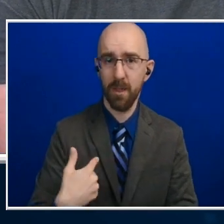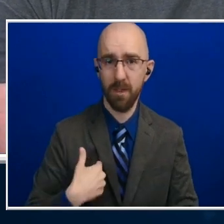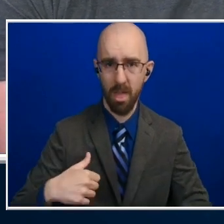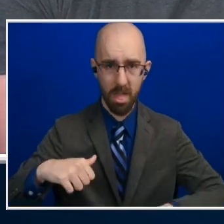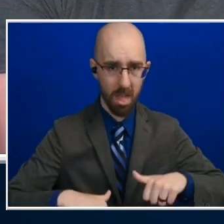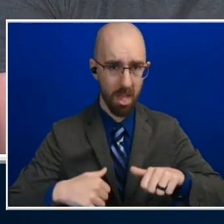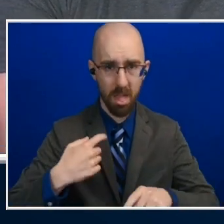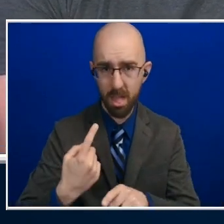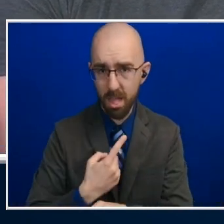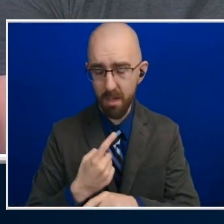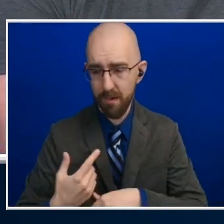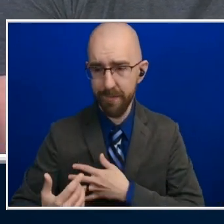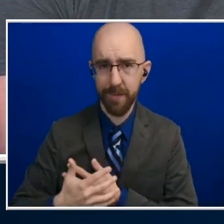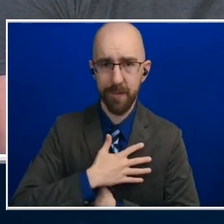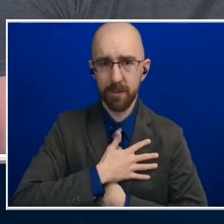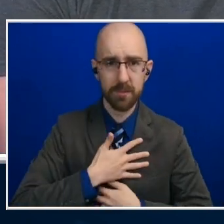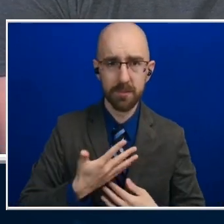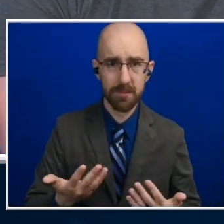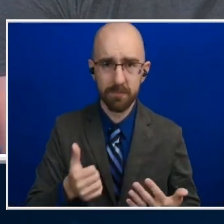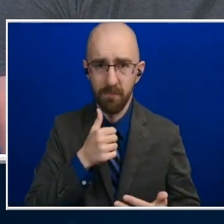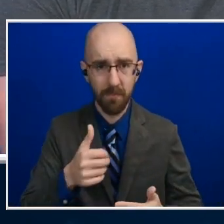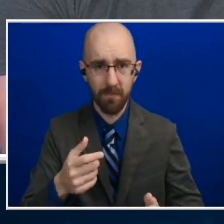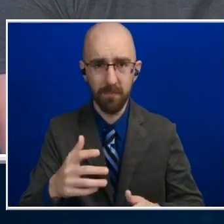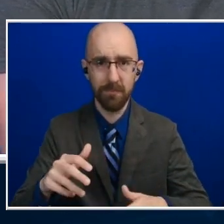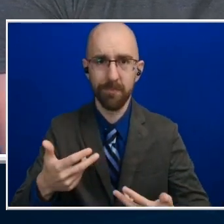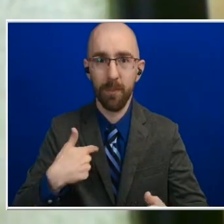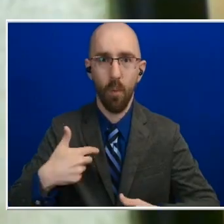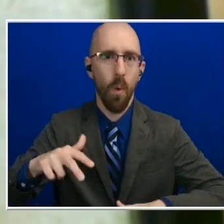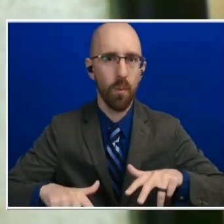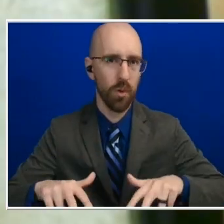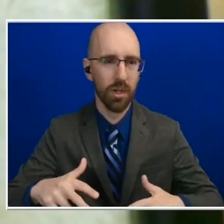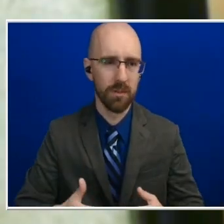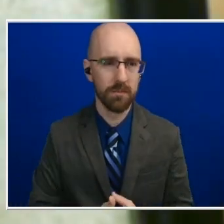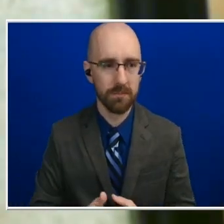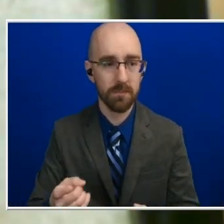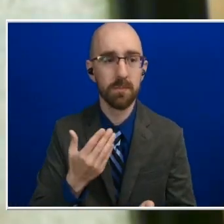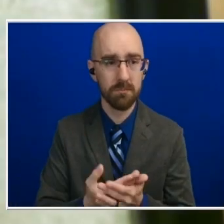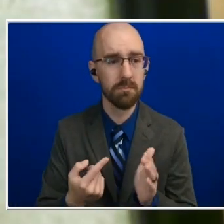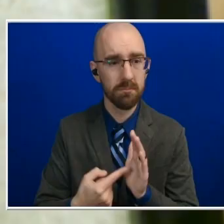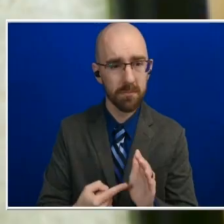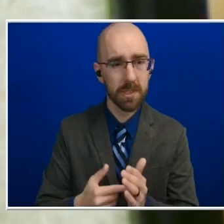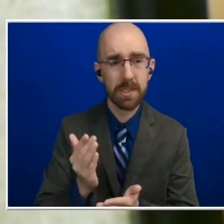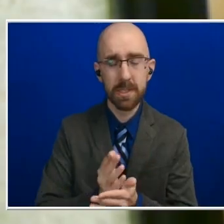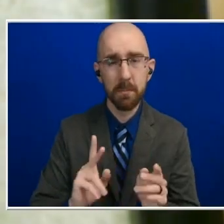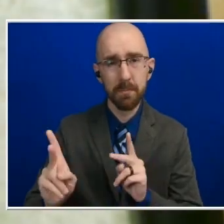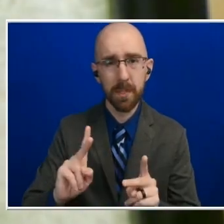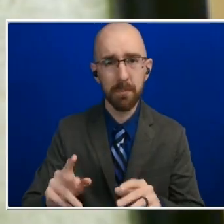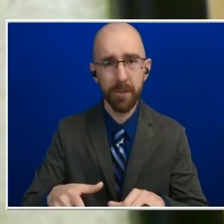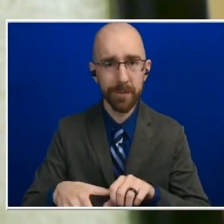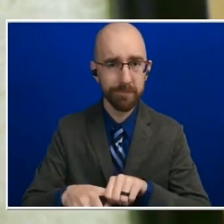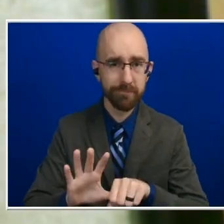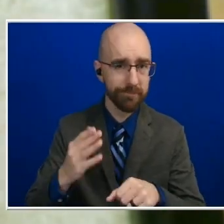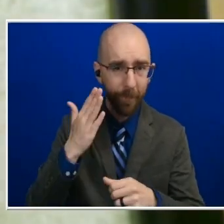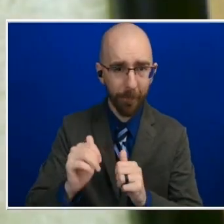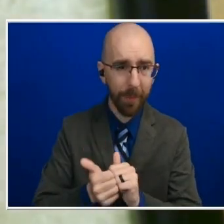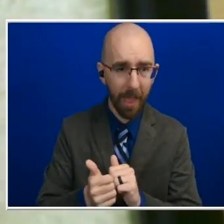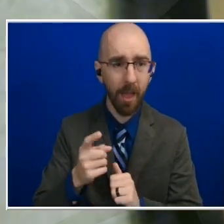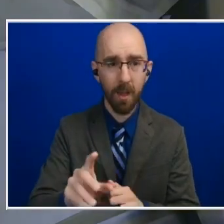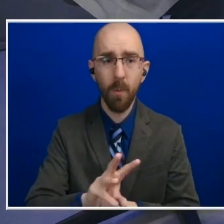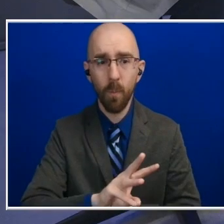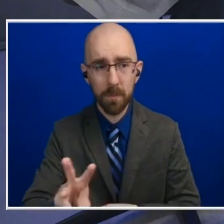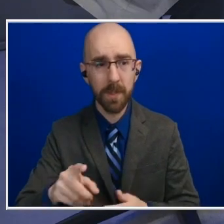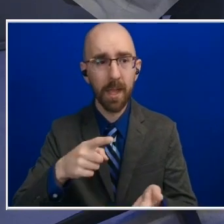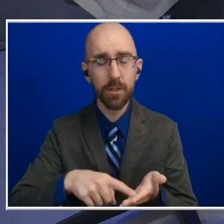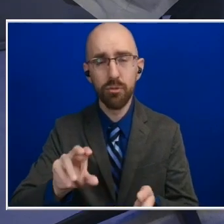So. Well, thank you for demonstrating. You're right, because some people don't know how to do it. So there it is. You can go to those websites and check that out. And